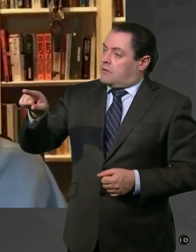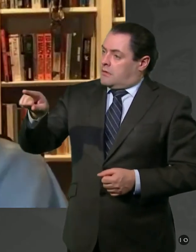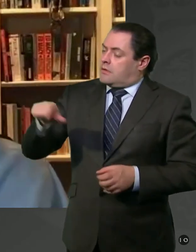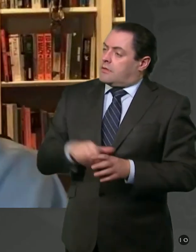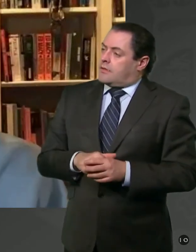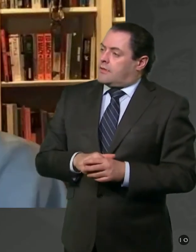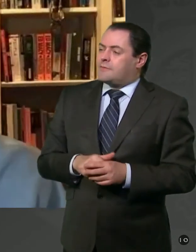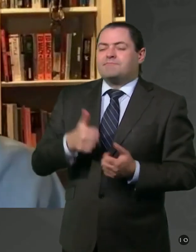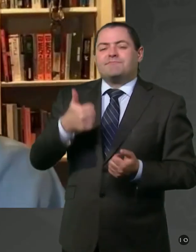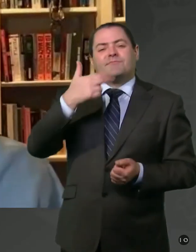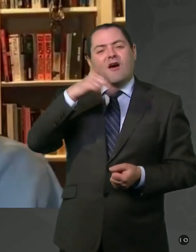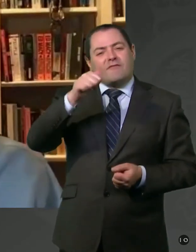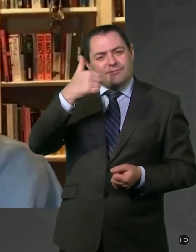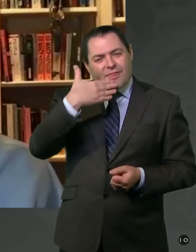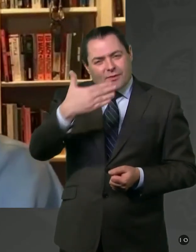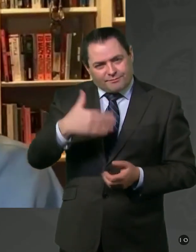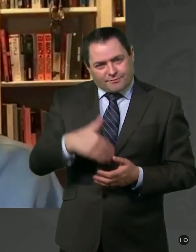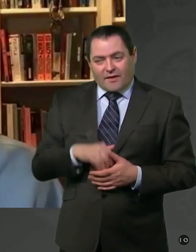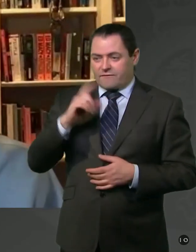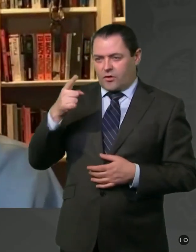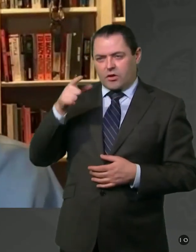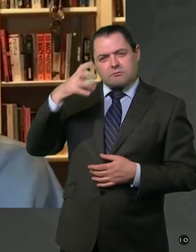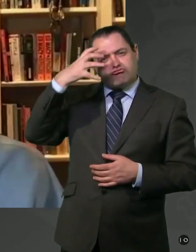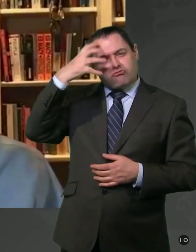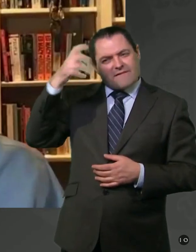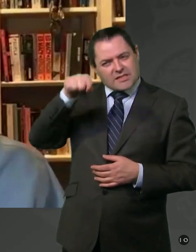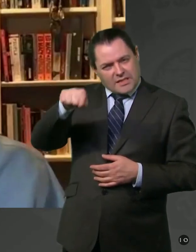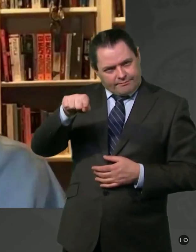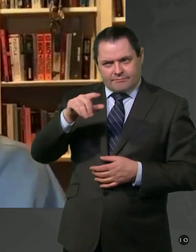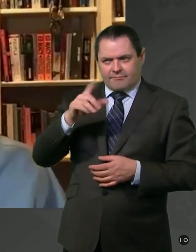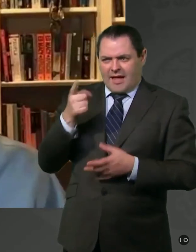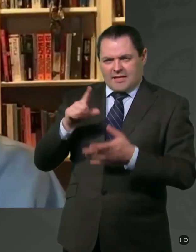Van Tam and Sir Patrick. You mentioned there the